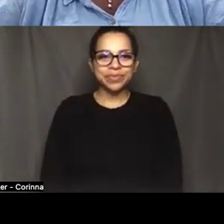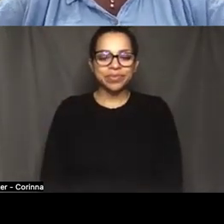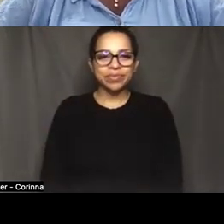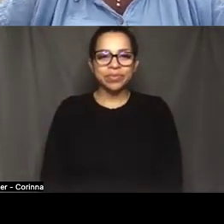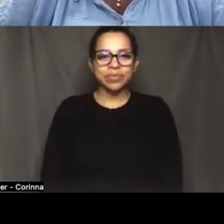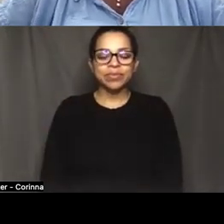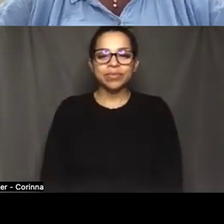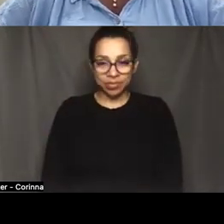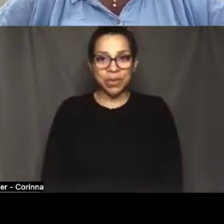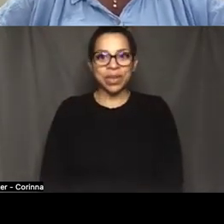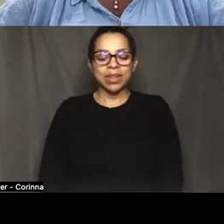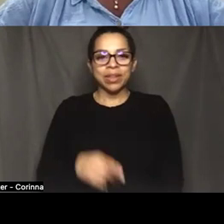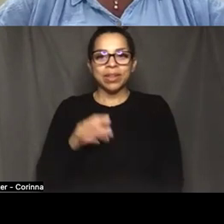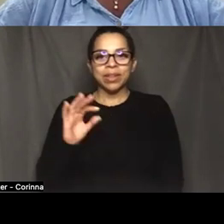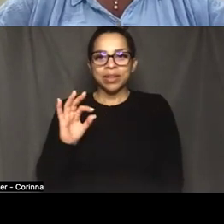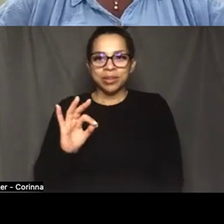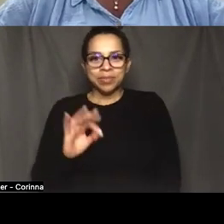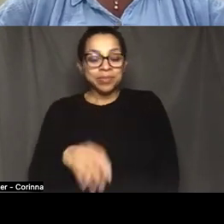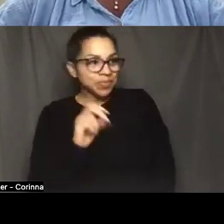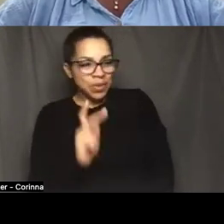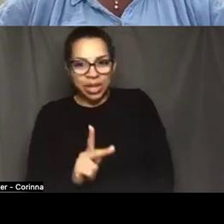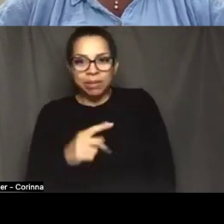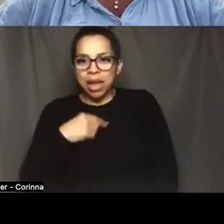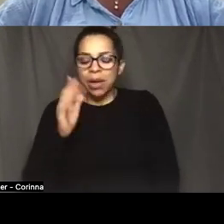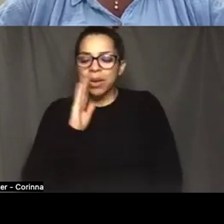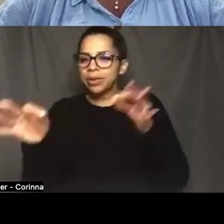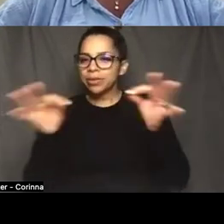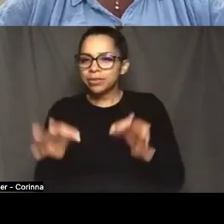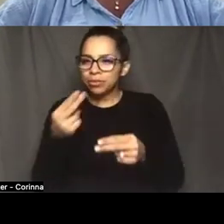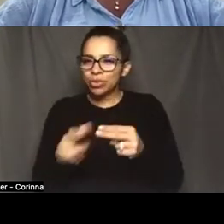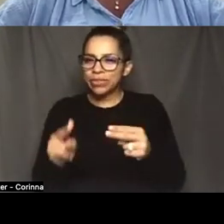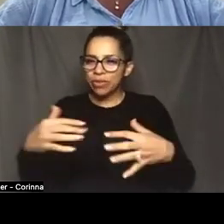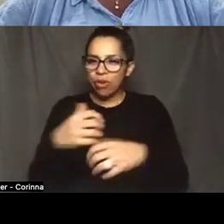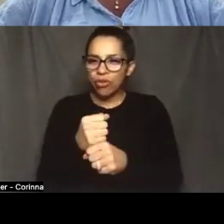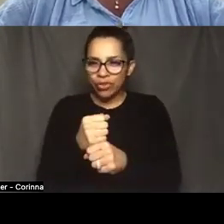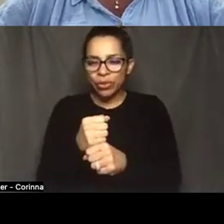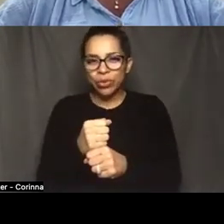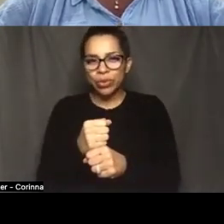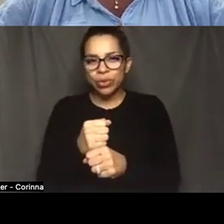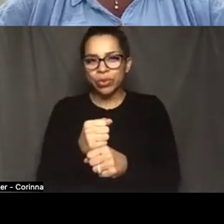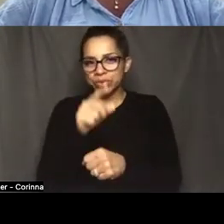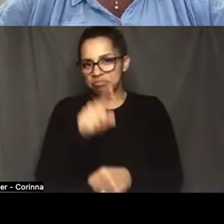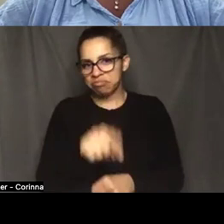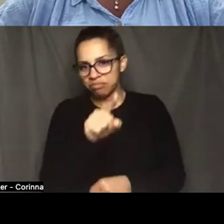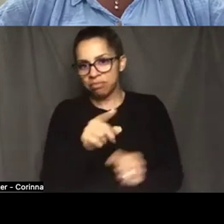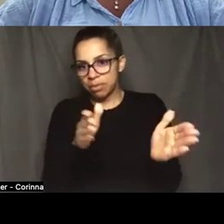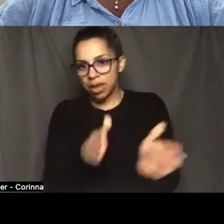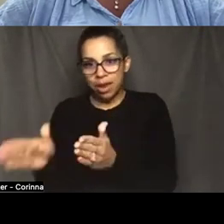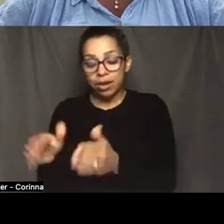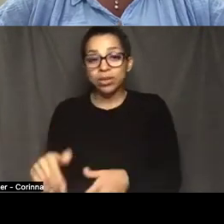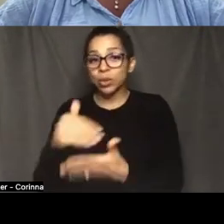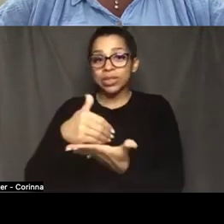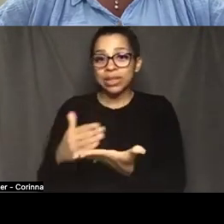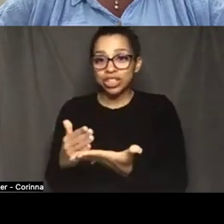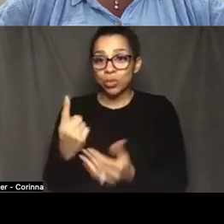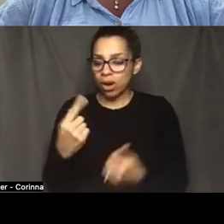Okay, hi. I will go over the brief overview of the sections of the plan. So section 1 is, there's